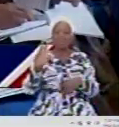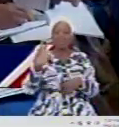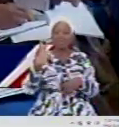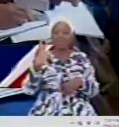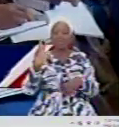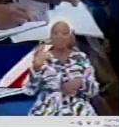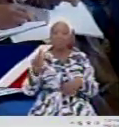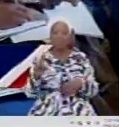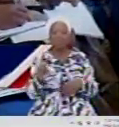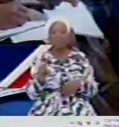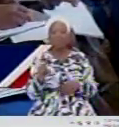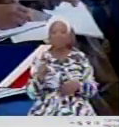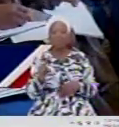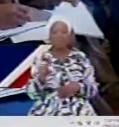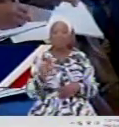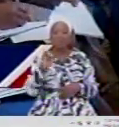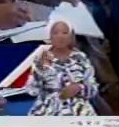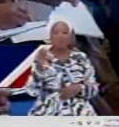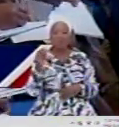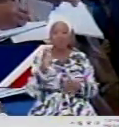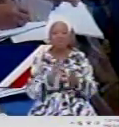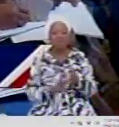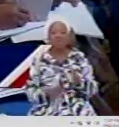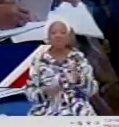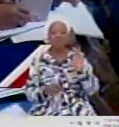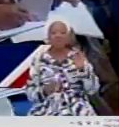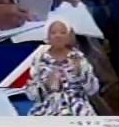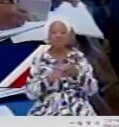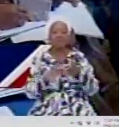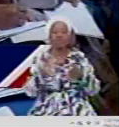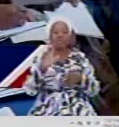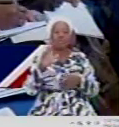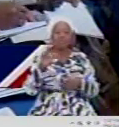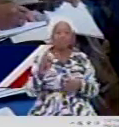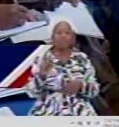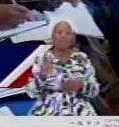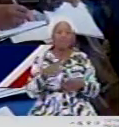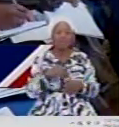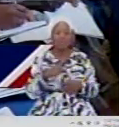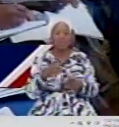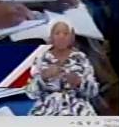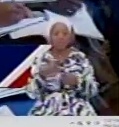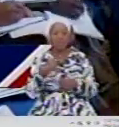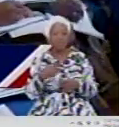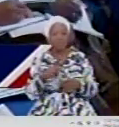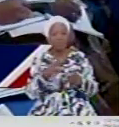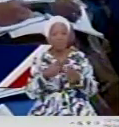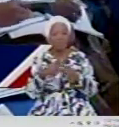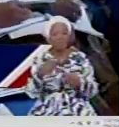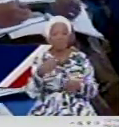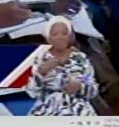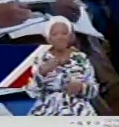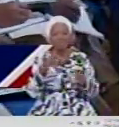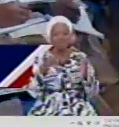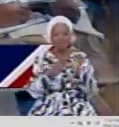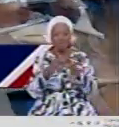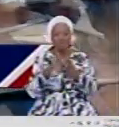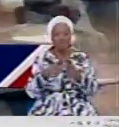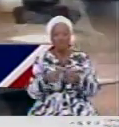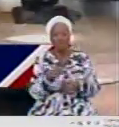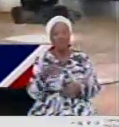verse 31. It tells us, it said, then said Jesus to those Jews which believed on